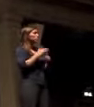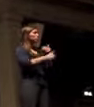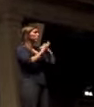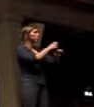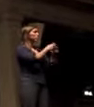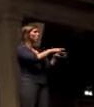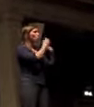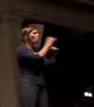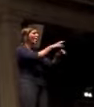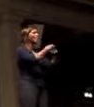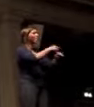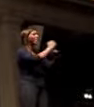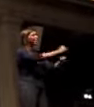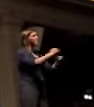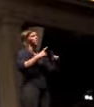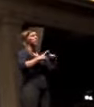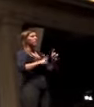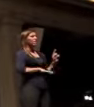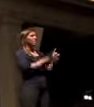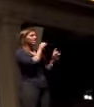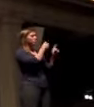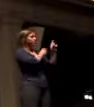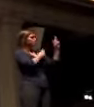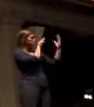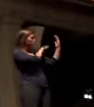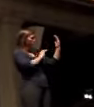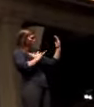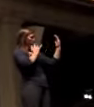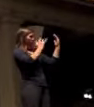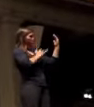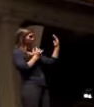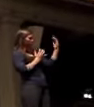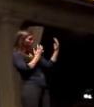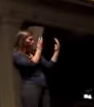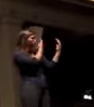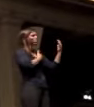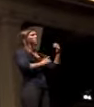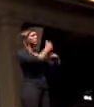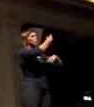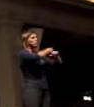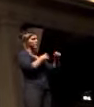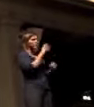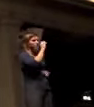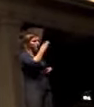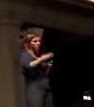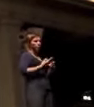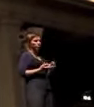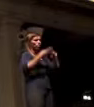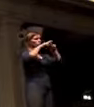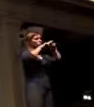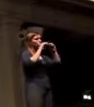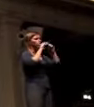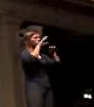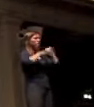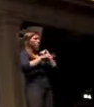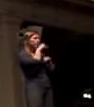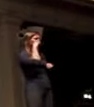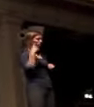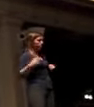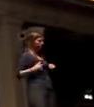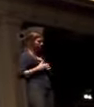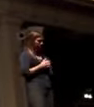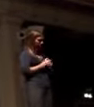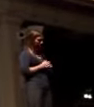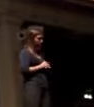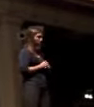There's a weight limit to find yourself attractive, and most days I feel 50 pounds over ugly. See, when you're a fat kid, you're humiliated by the sight of